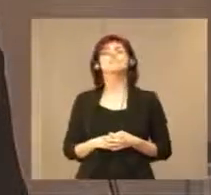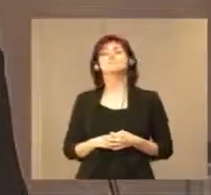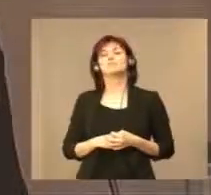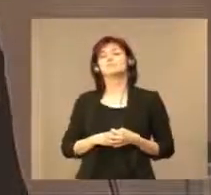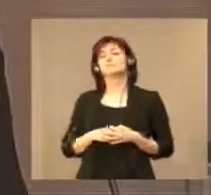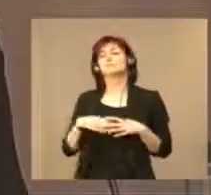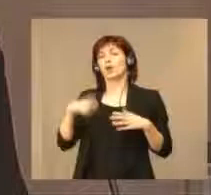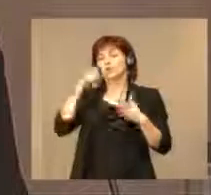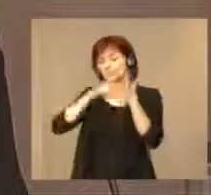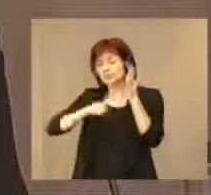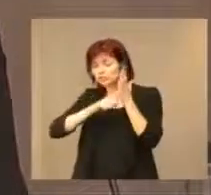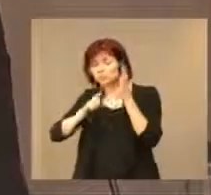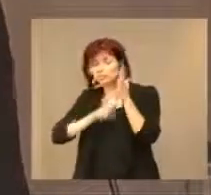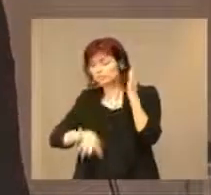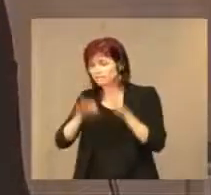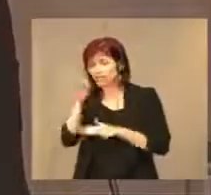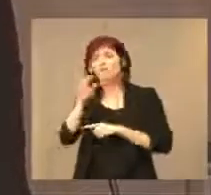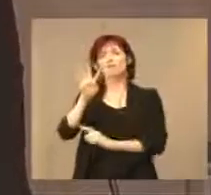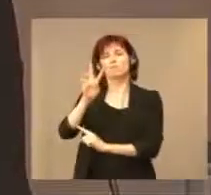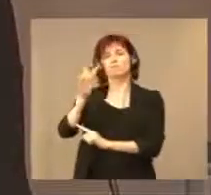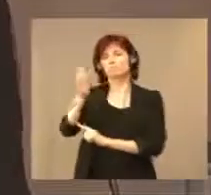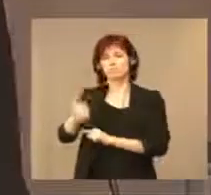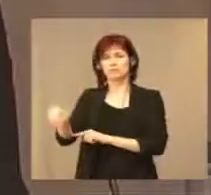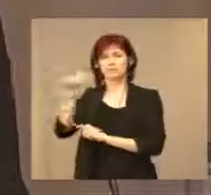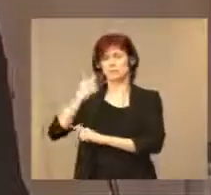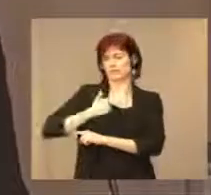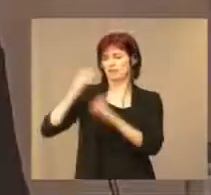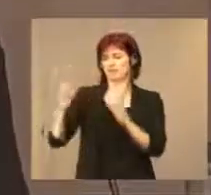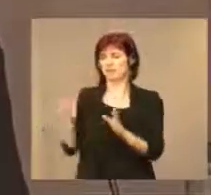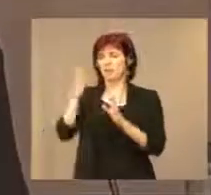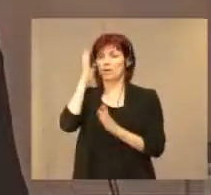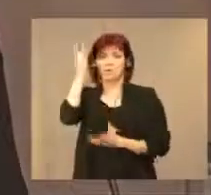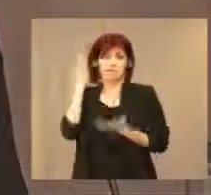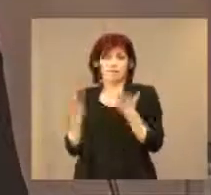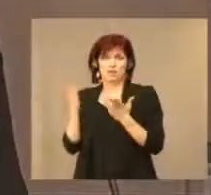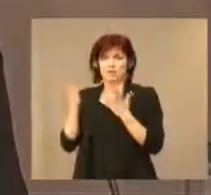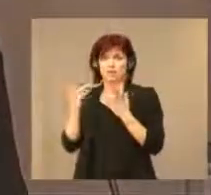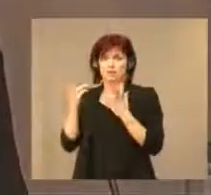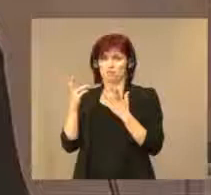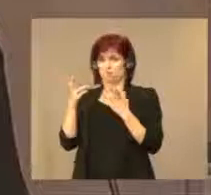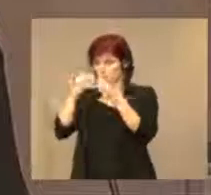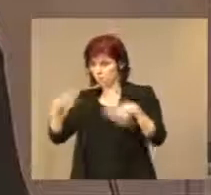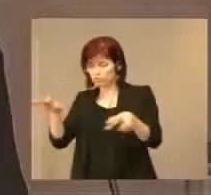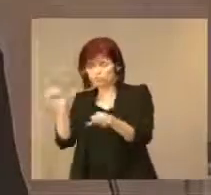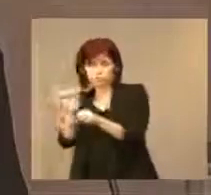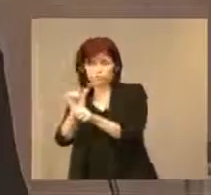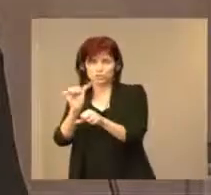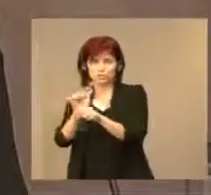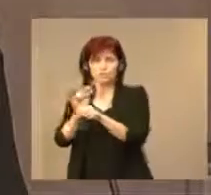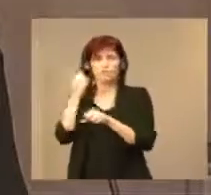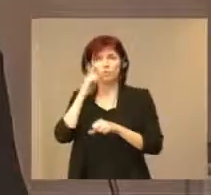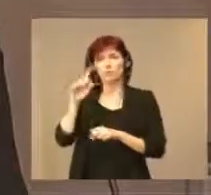labor market research also shows that 42% of all Canadians are at risk of losing their jobs to automation, which are entry-level